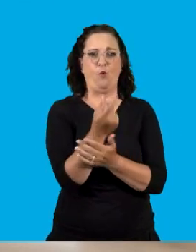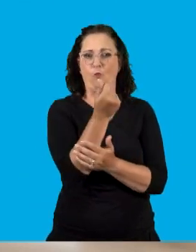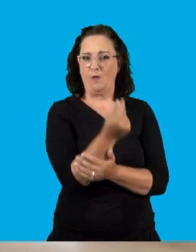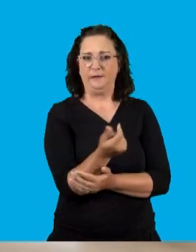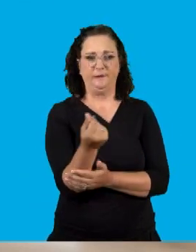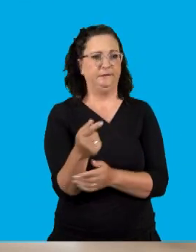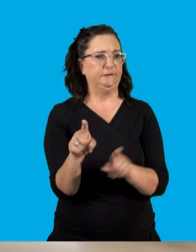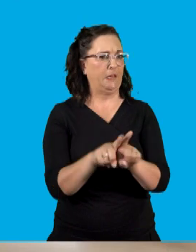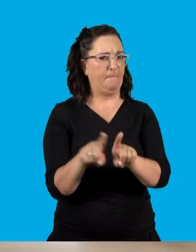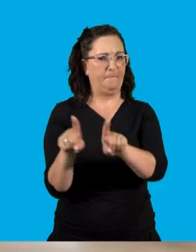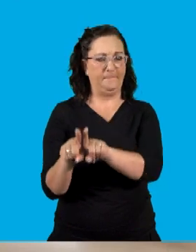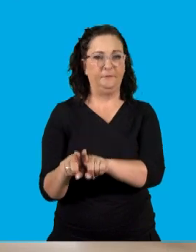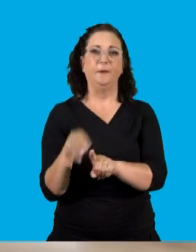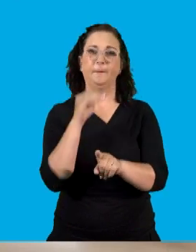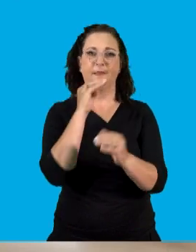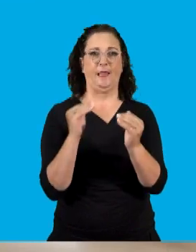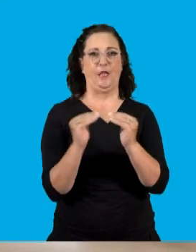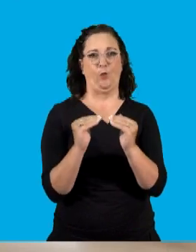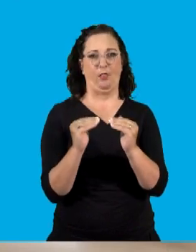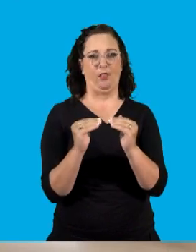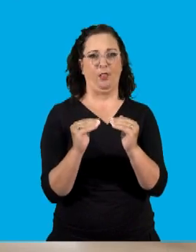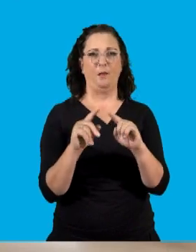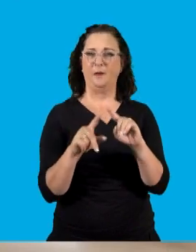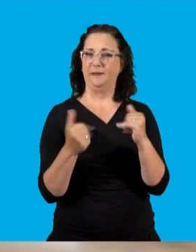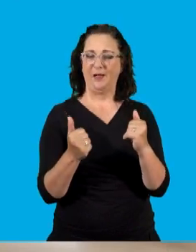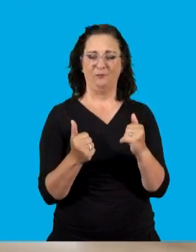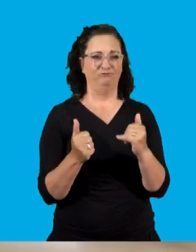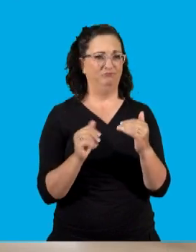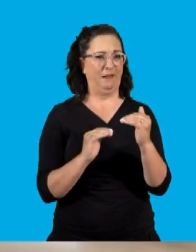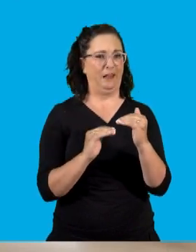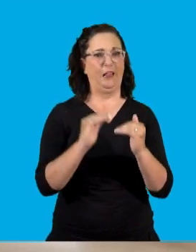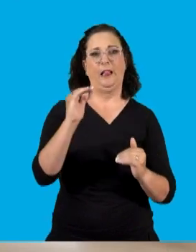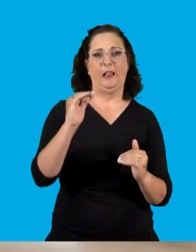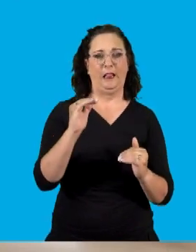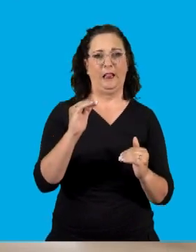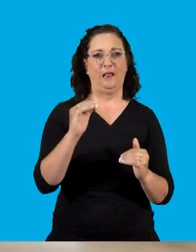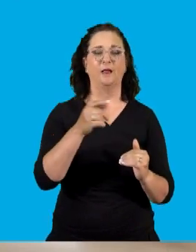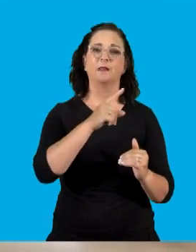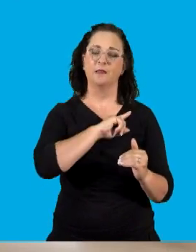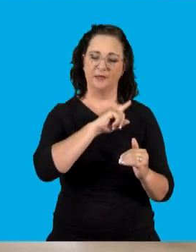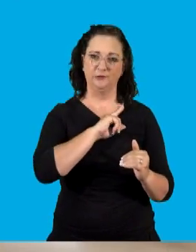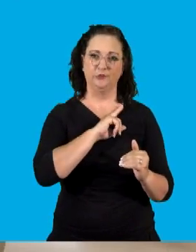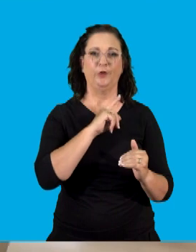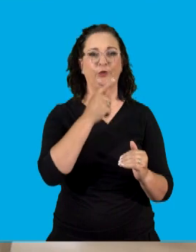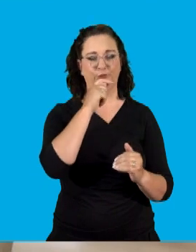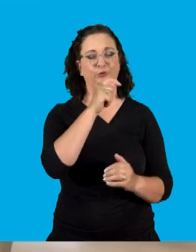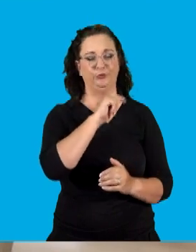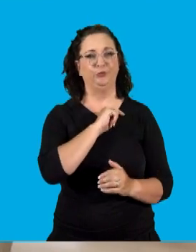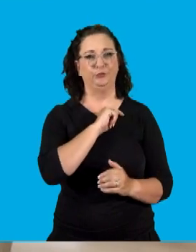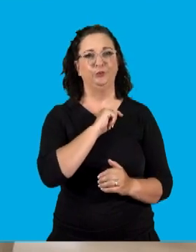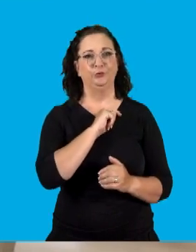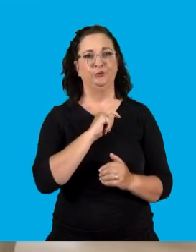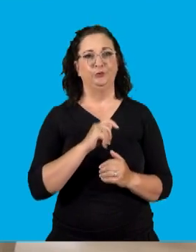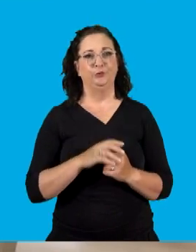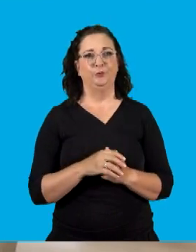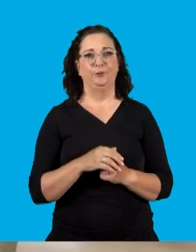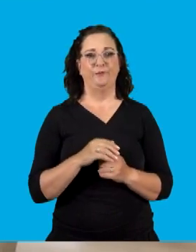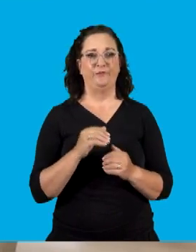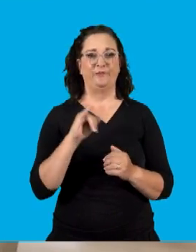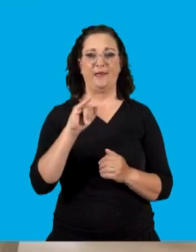wealth, then it was going to be equality. So now that there's an imbalance, so the answer is true when we say